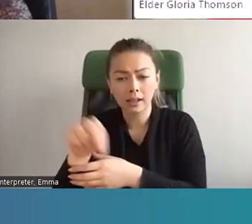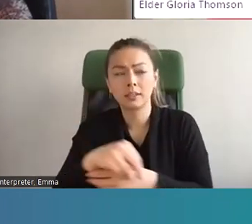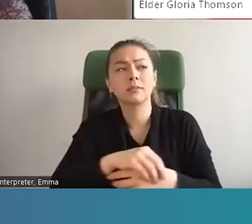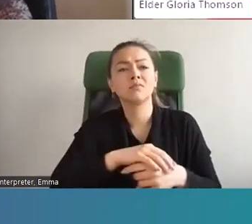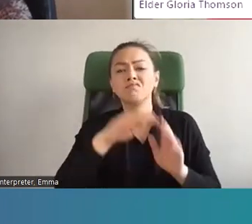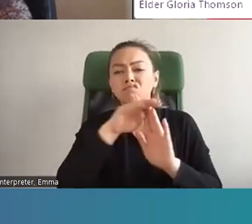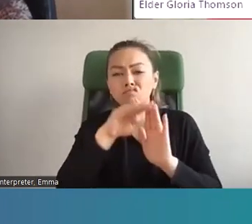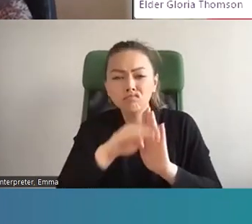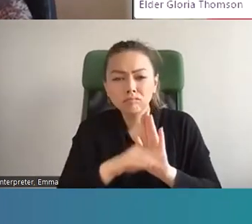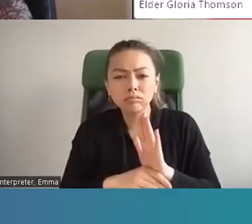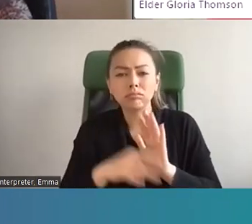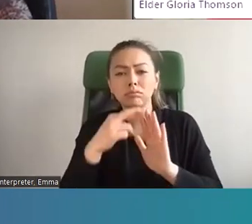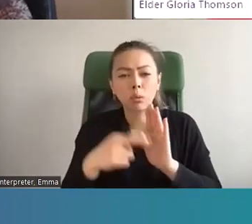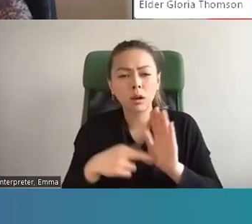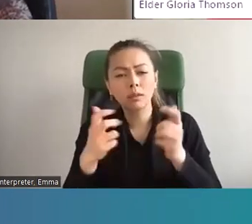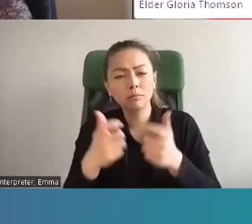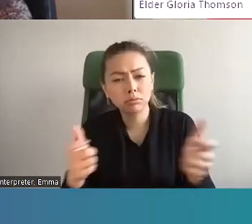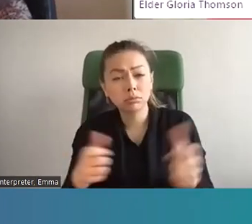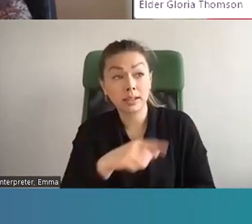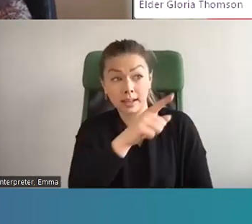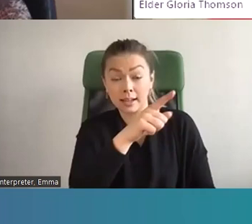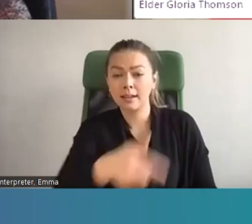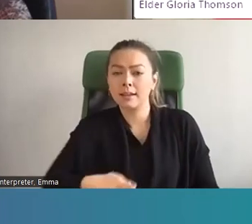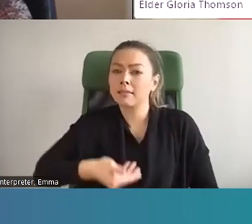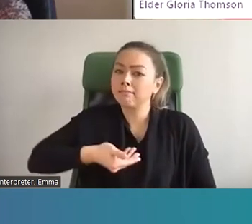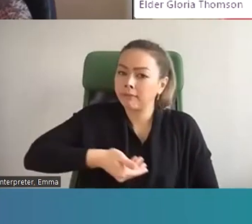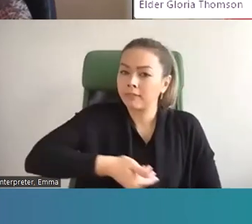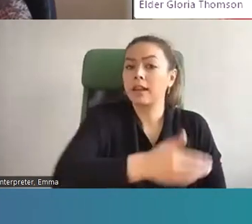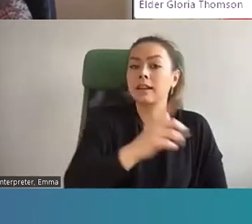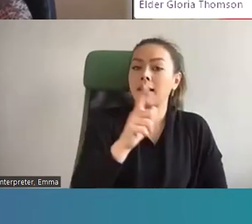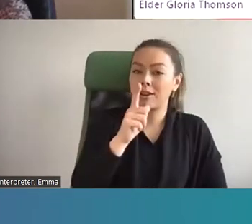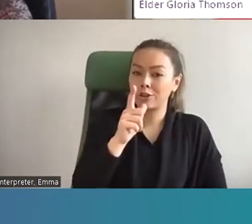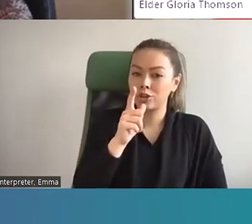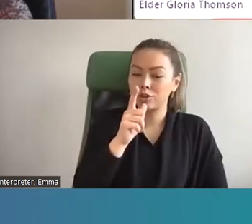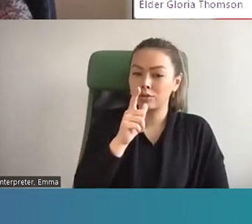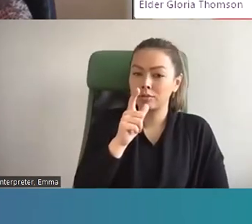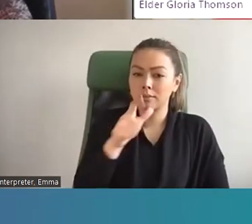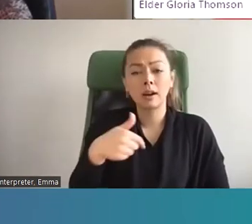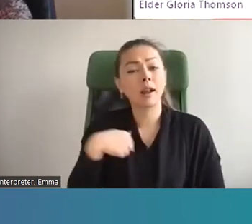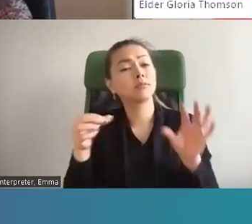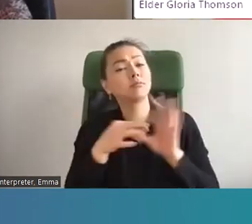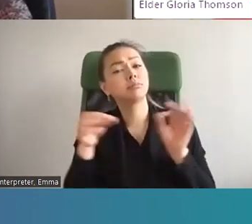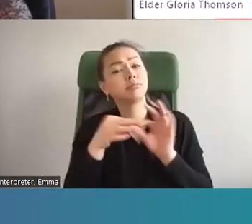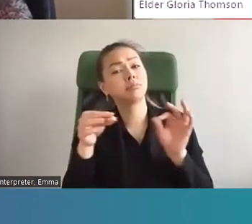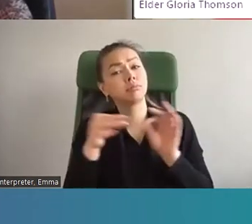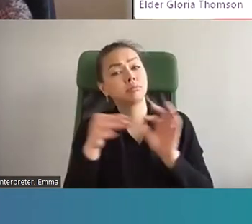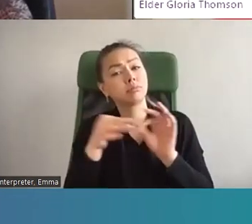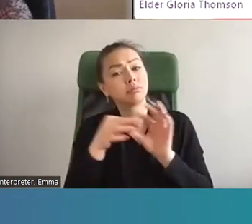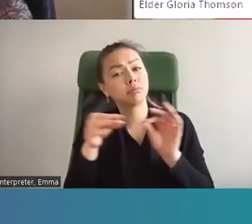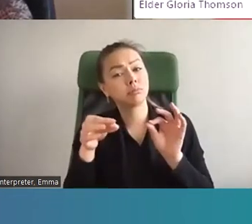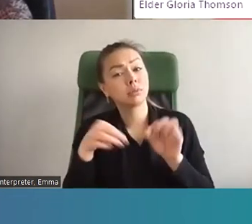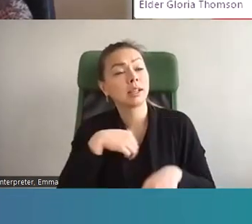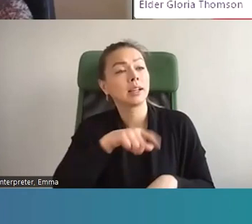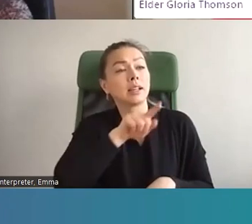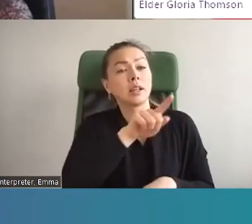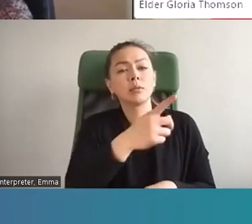he invited me to lunch, and so I was talking and he was asking me the questions, and he was eating and I wasn't eating because